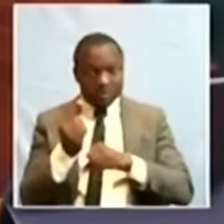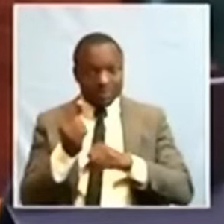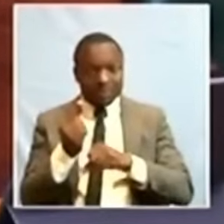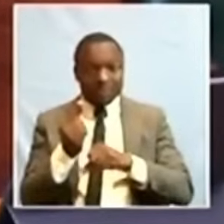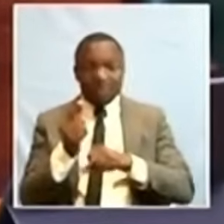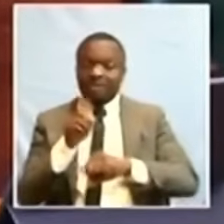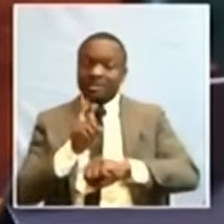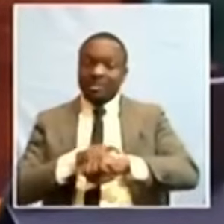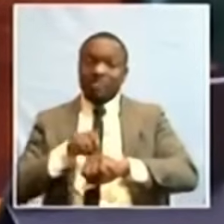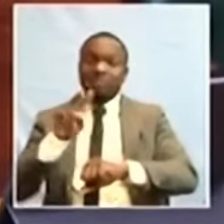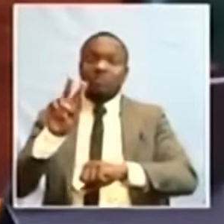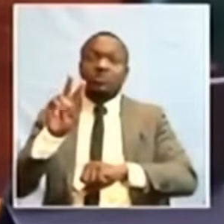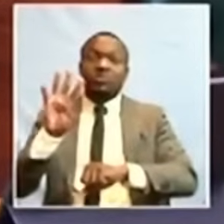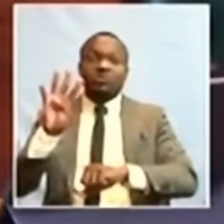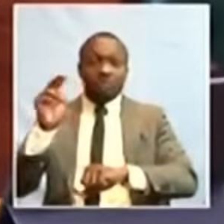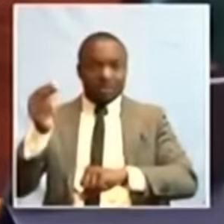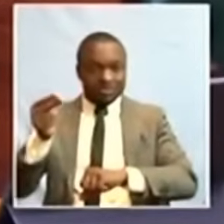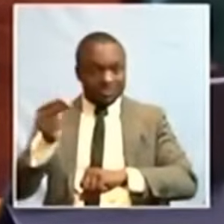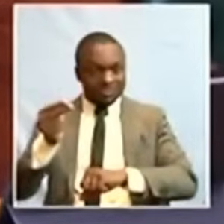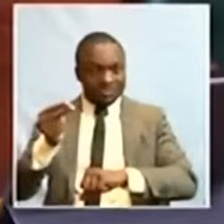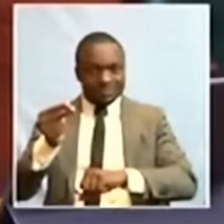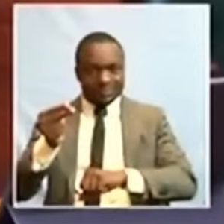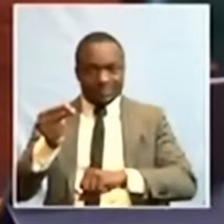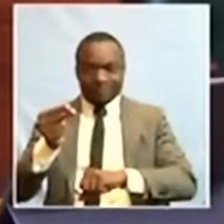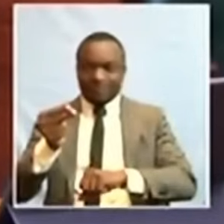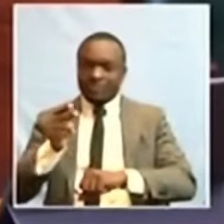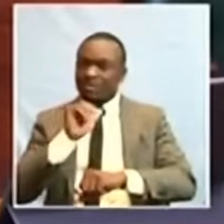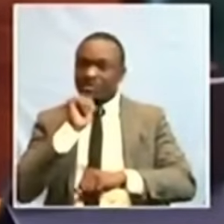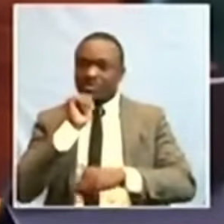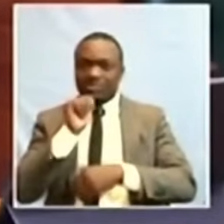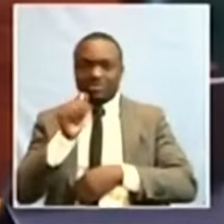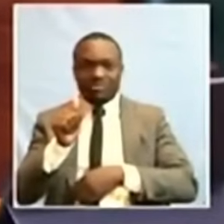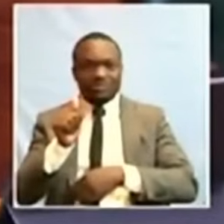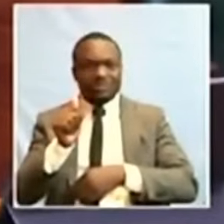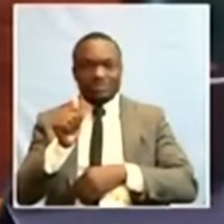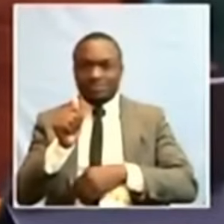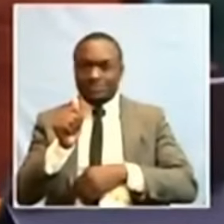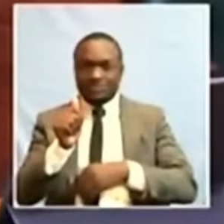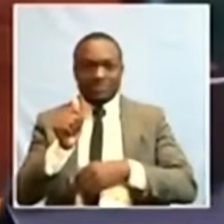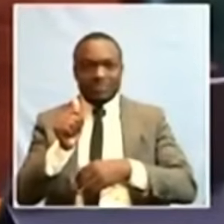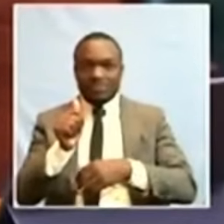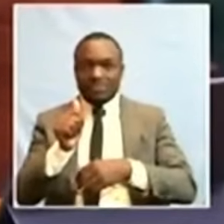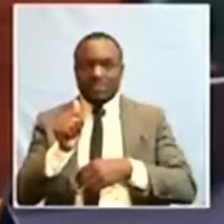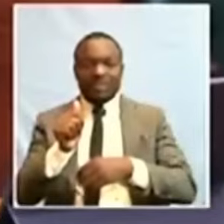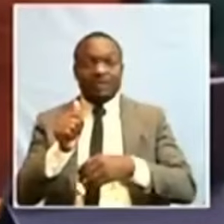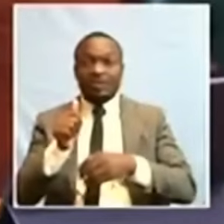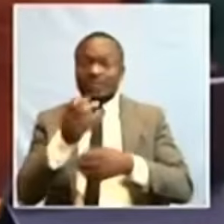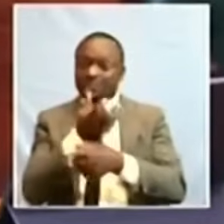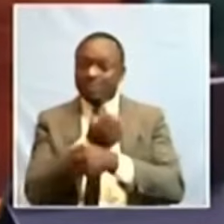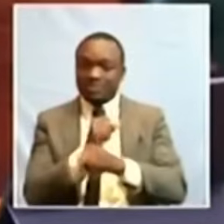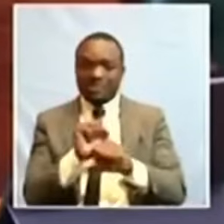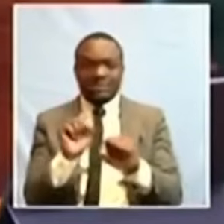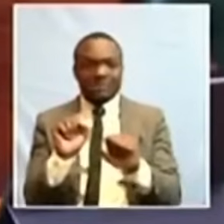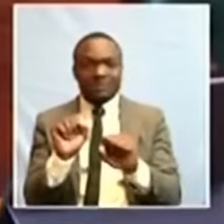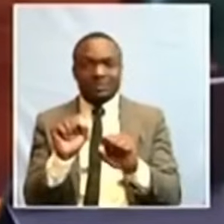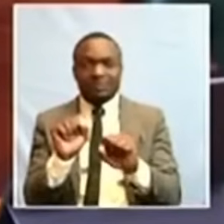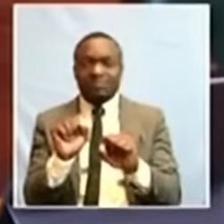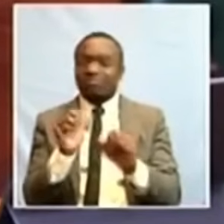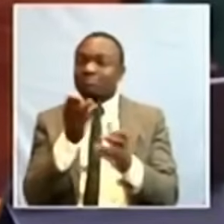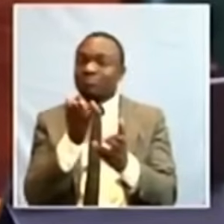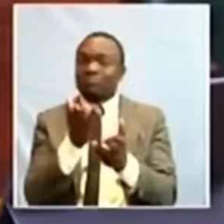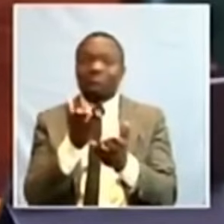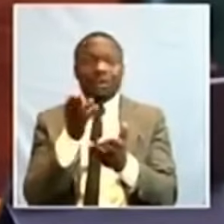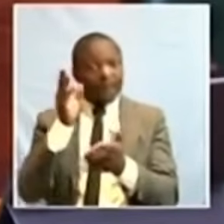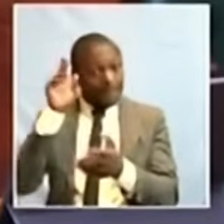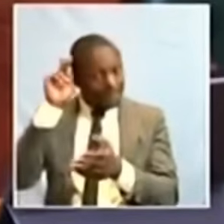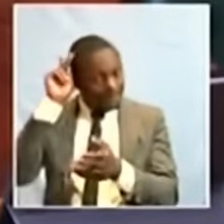hours, and so it will not serve the purpose. I suggest that you ask